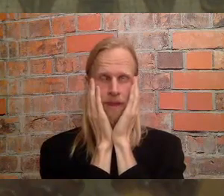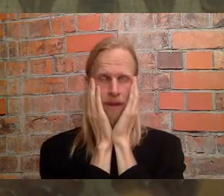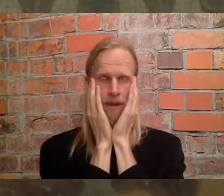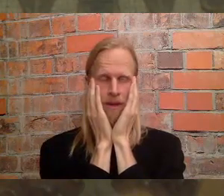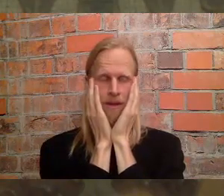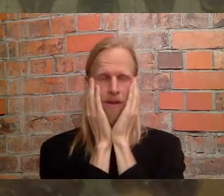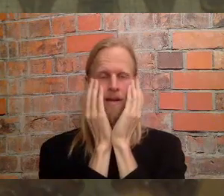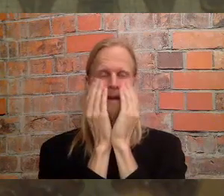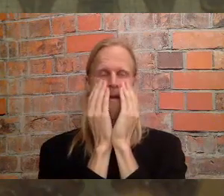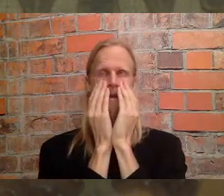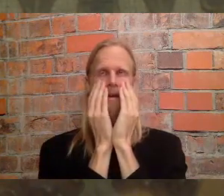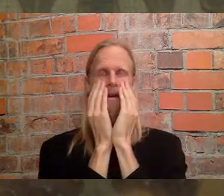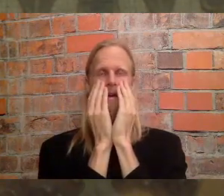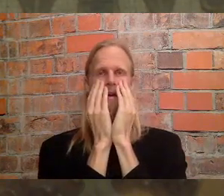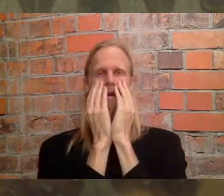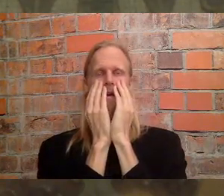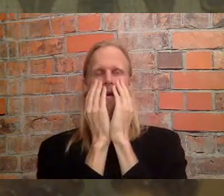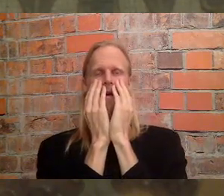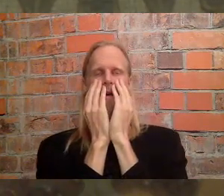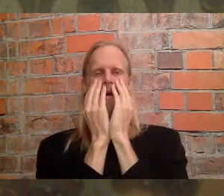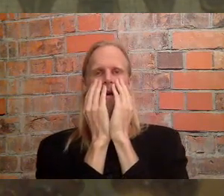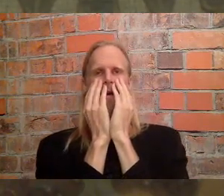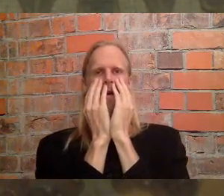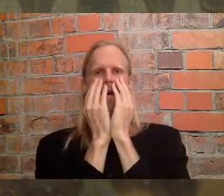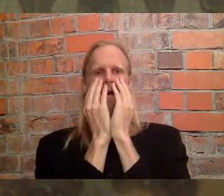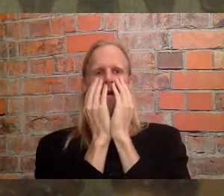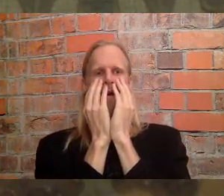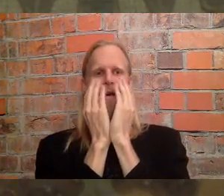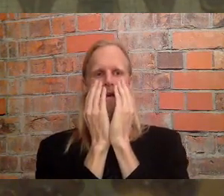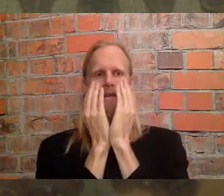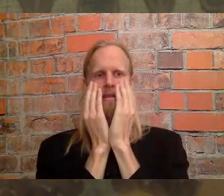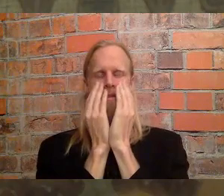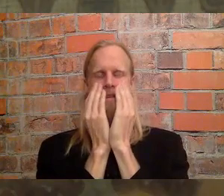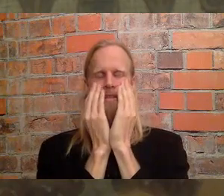tapping the cheeks, that might lead to what?